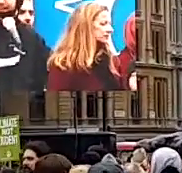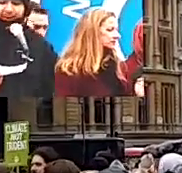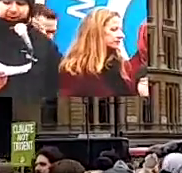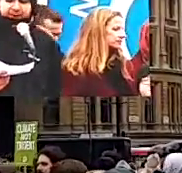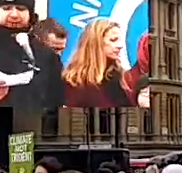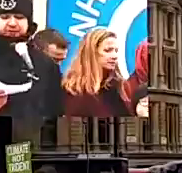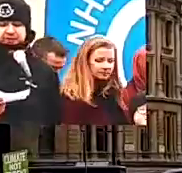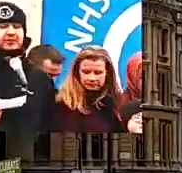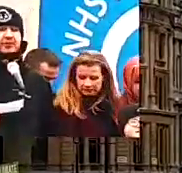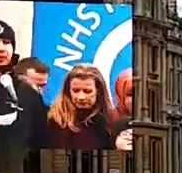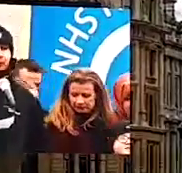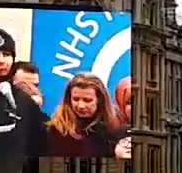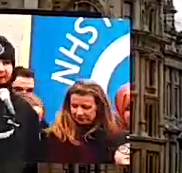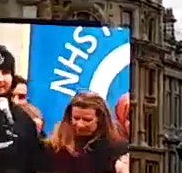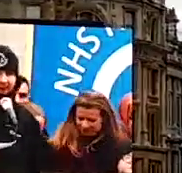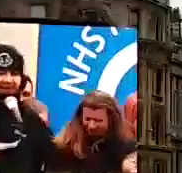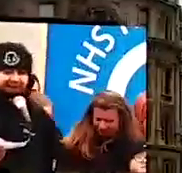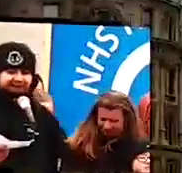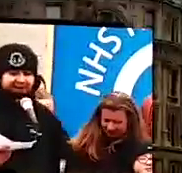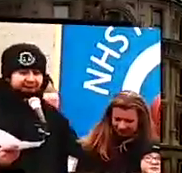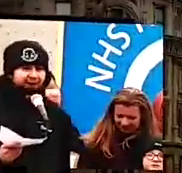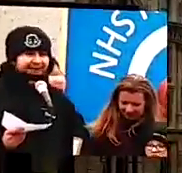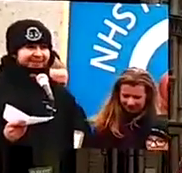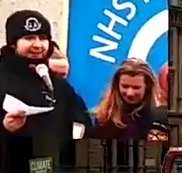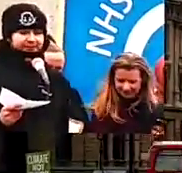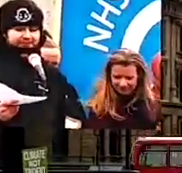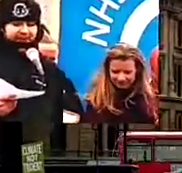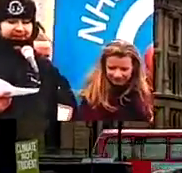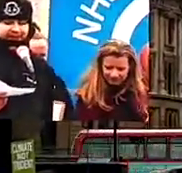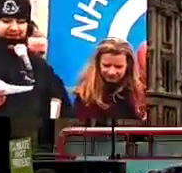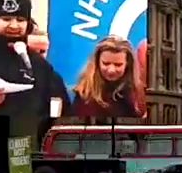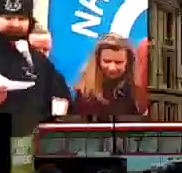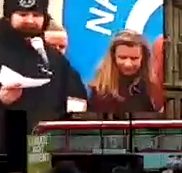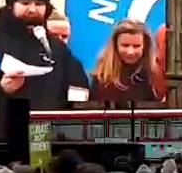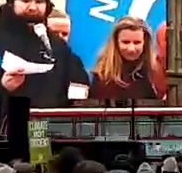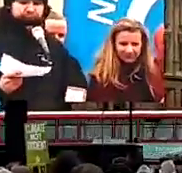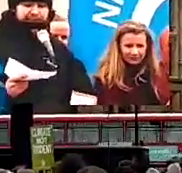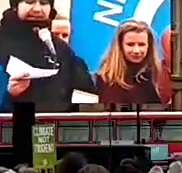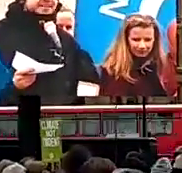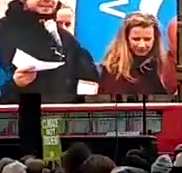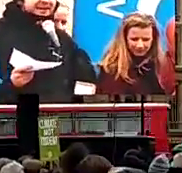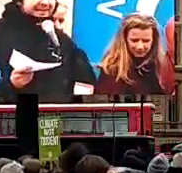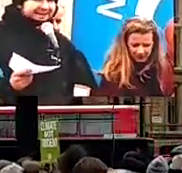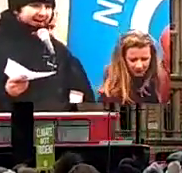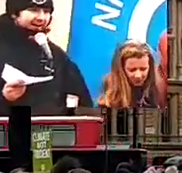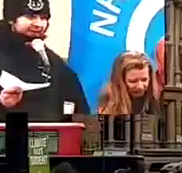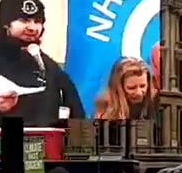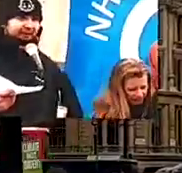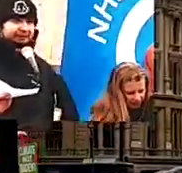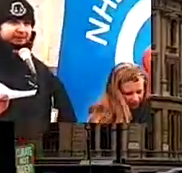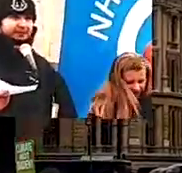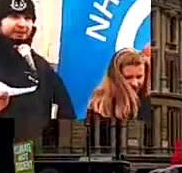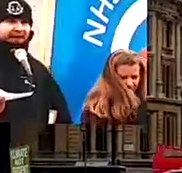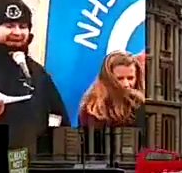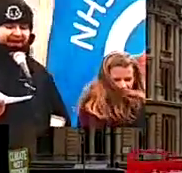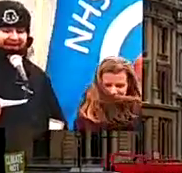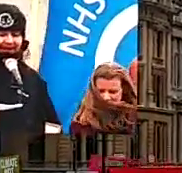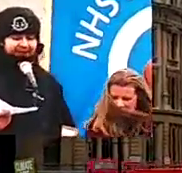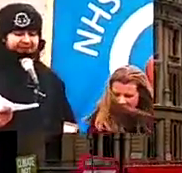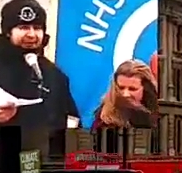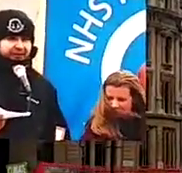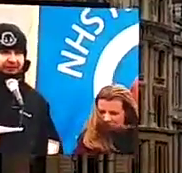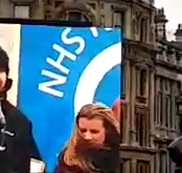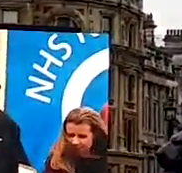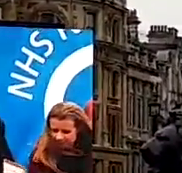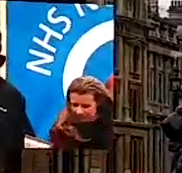contract imposed on students already paying £9,000 a year, which would be completely unacceptable in